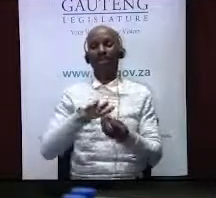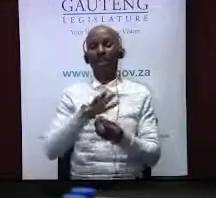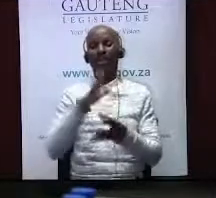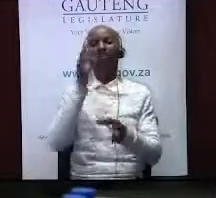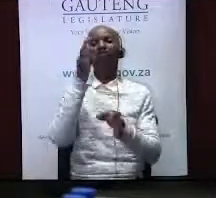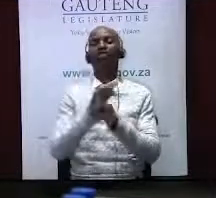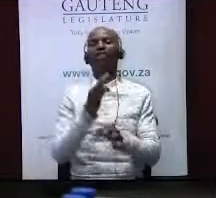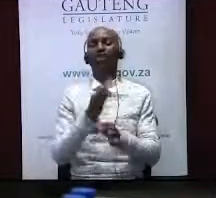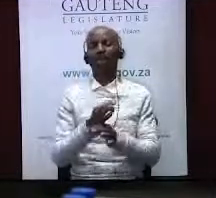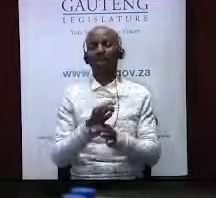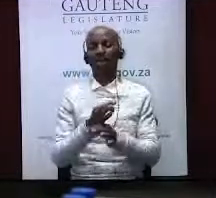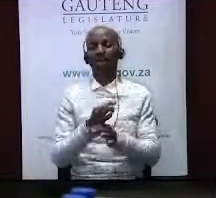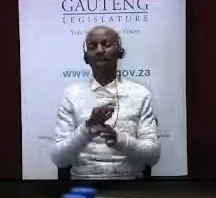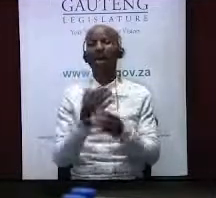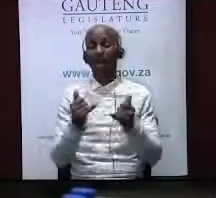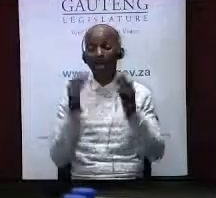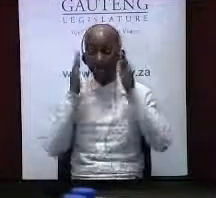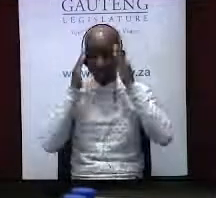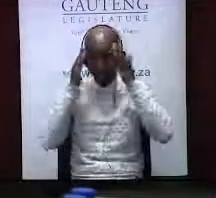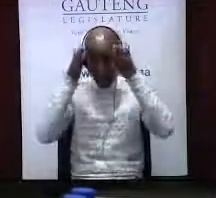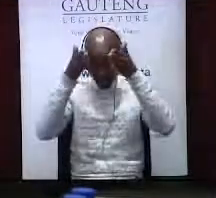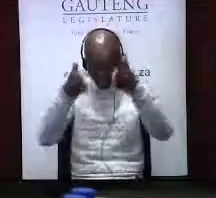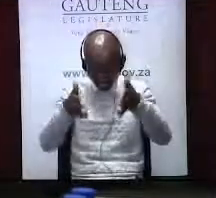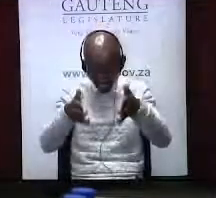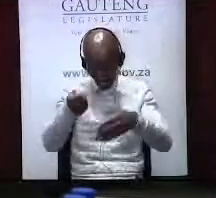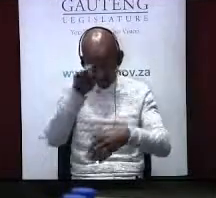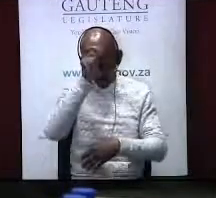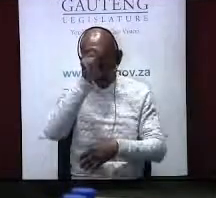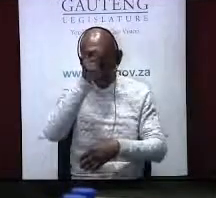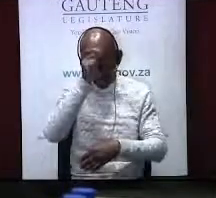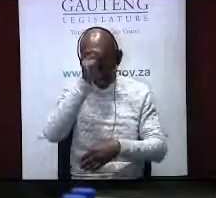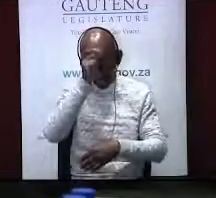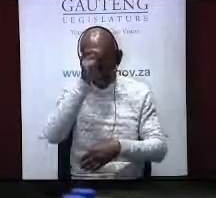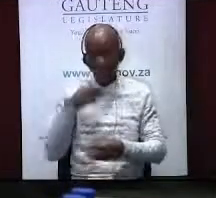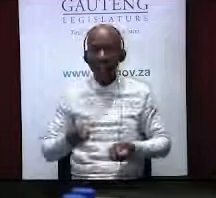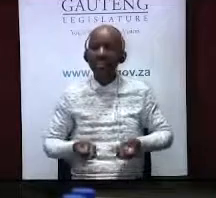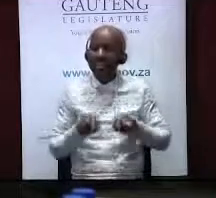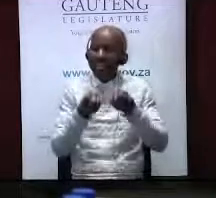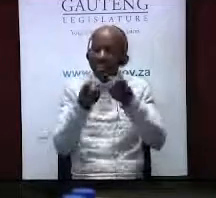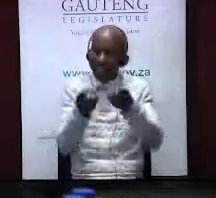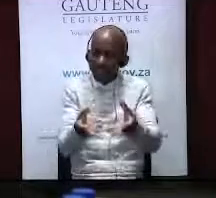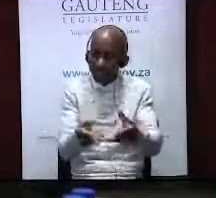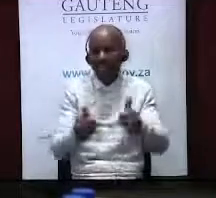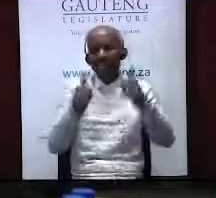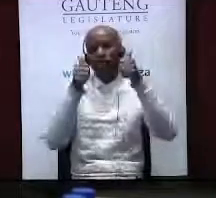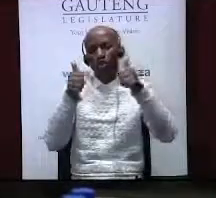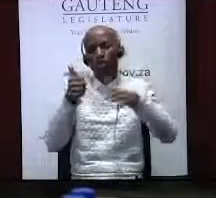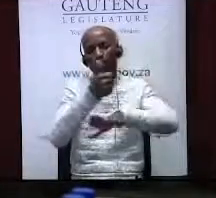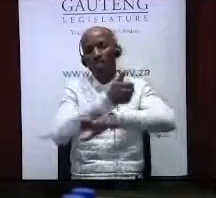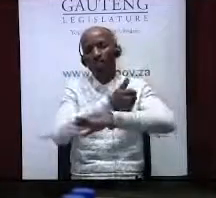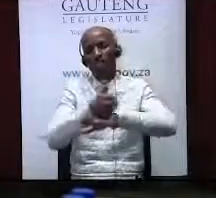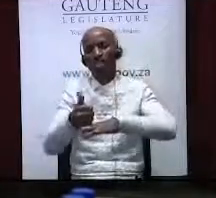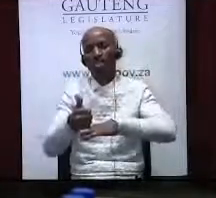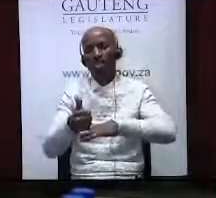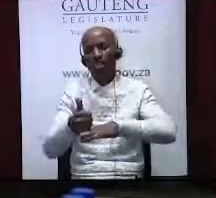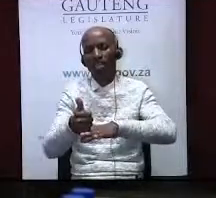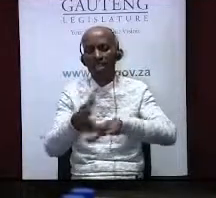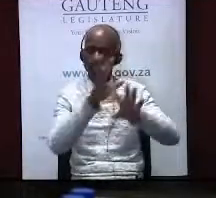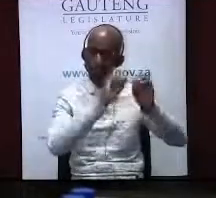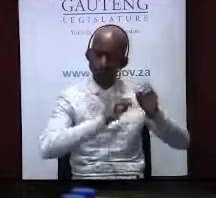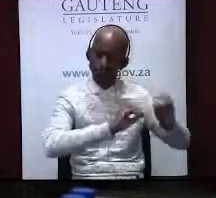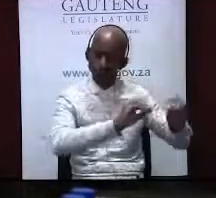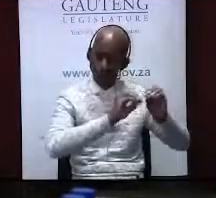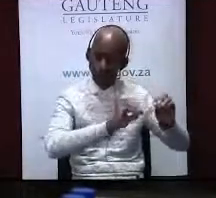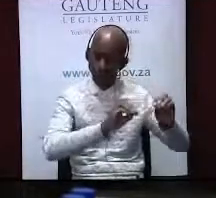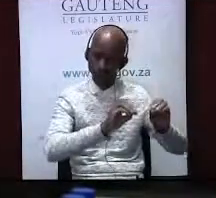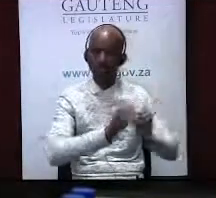as fathers, let us concentrate on our boys and give them a good foundation and teach them